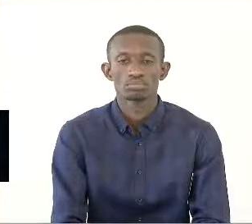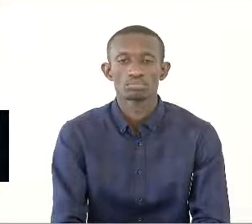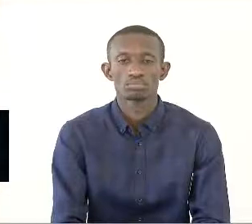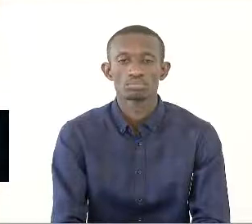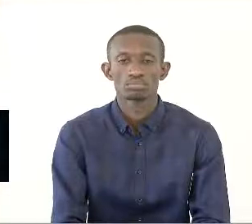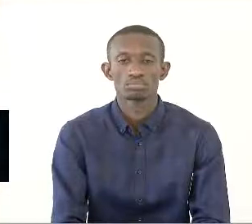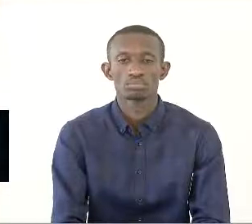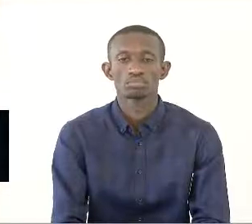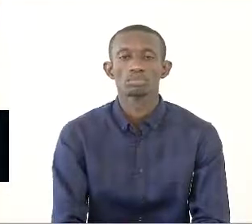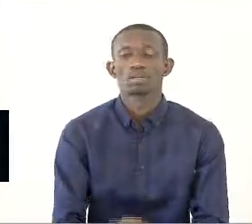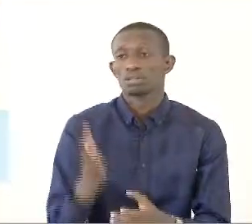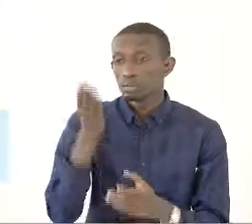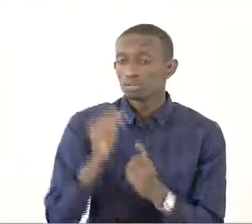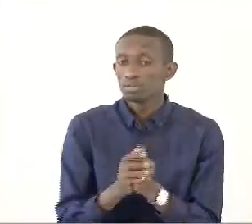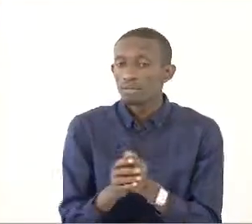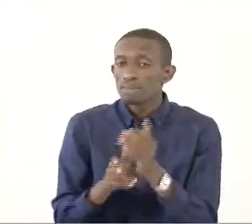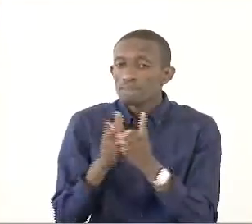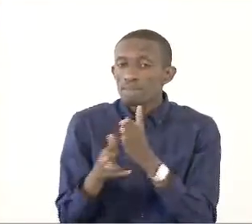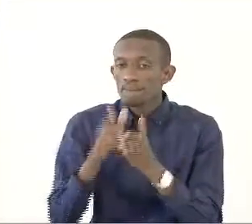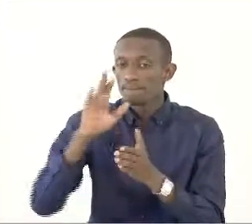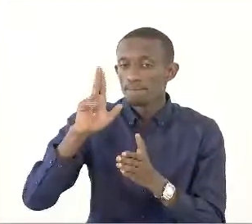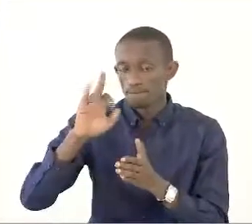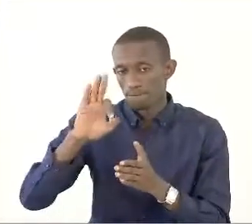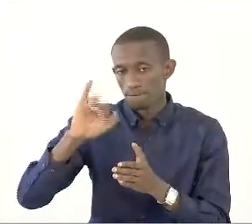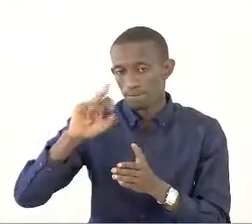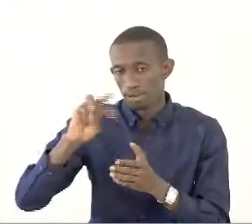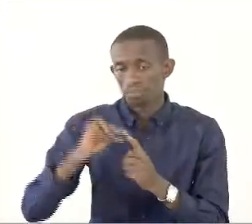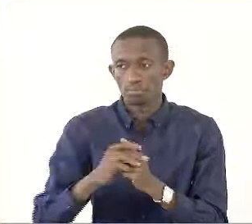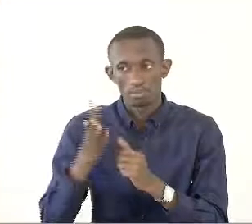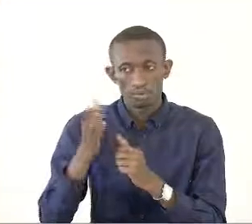This is the film that we are saying, that I'm saying is this